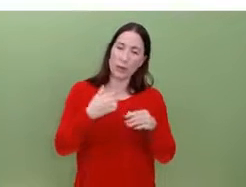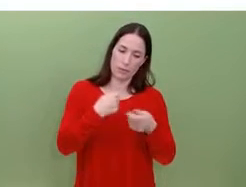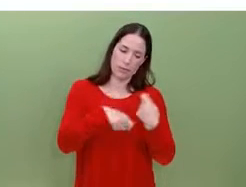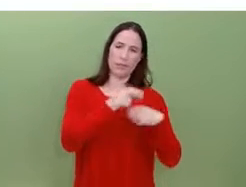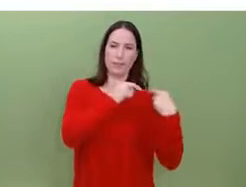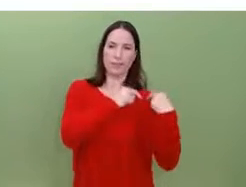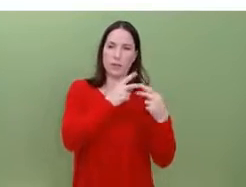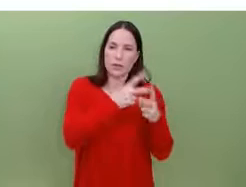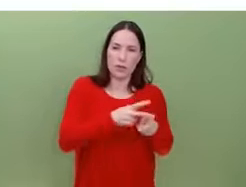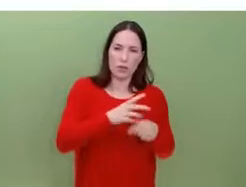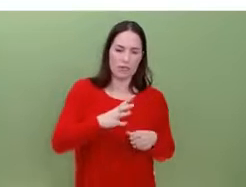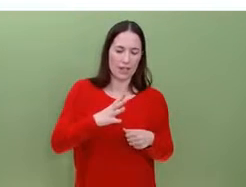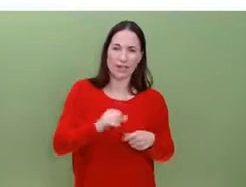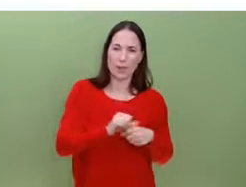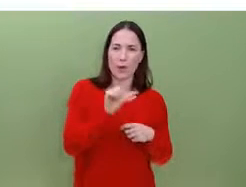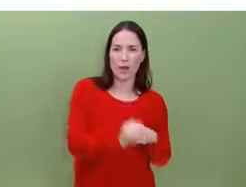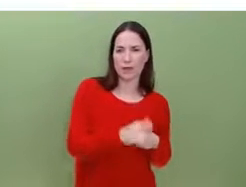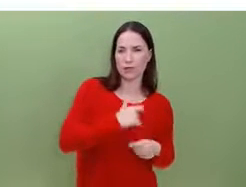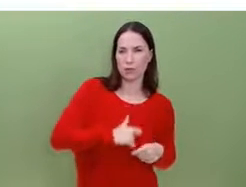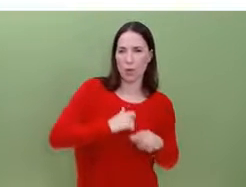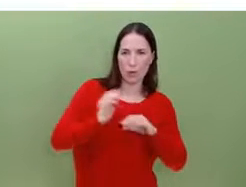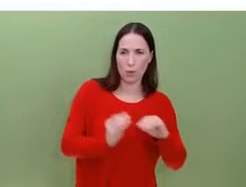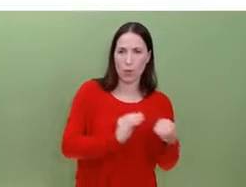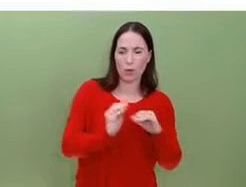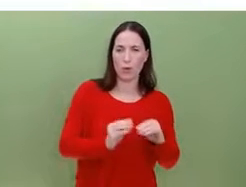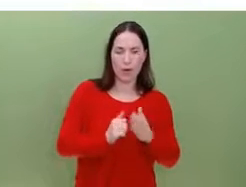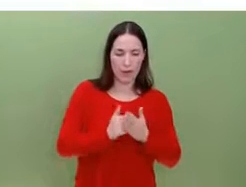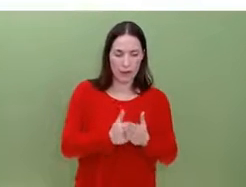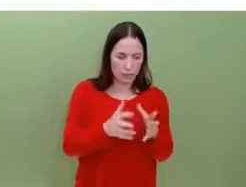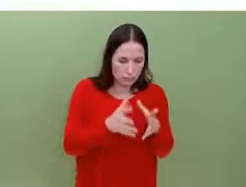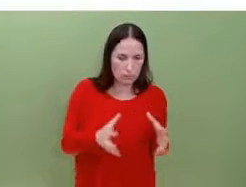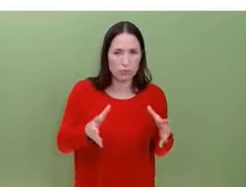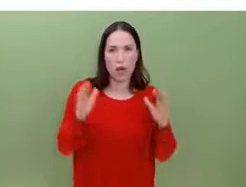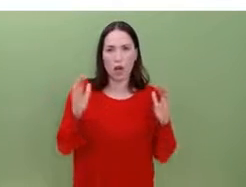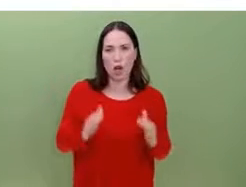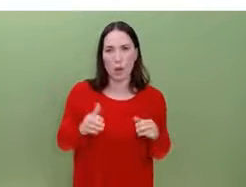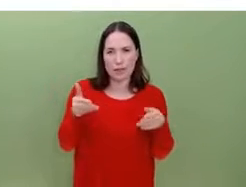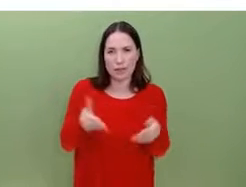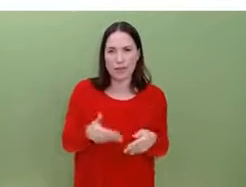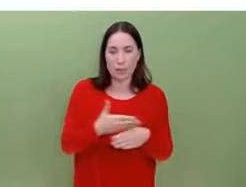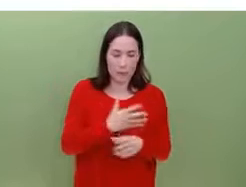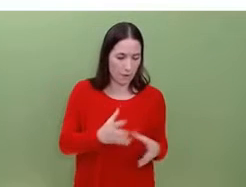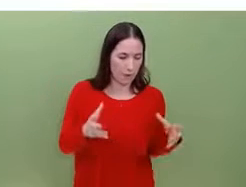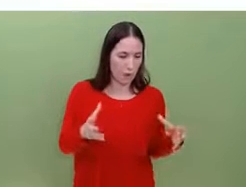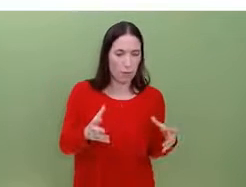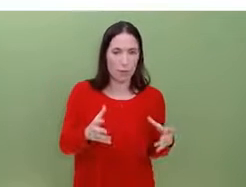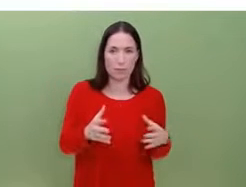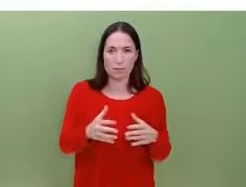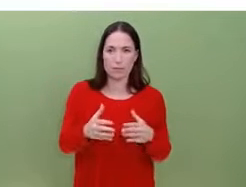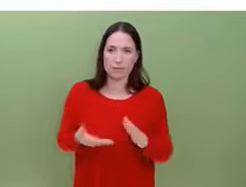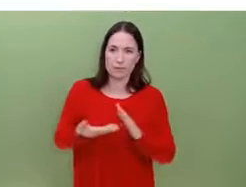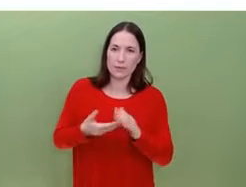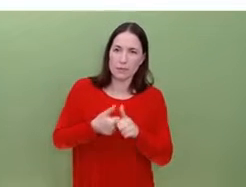to train the next role, and it enhanced the low intensity workforce, supported those low intensity aims